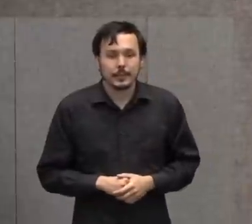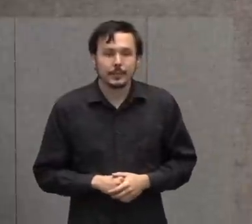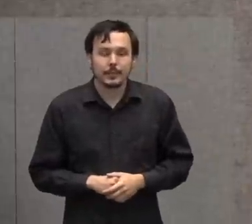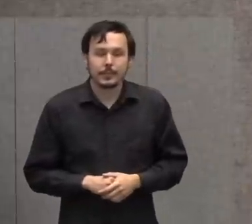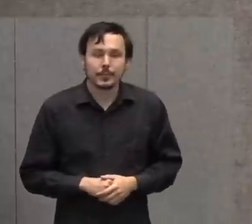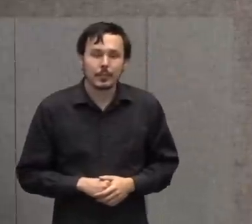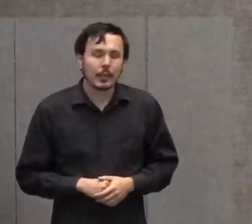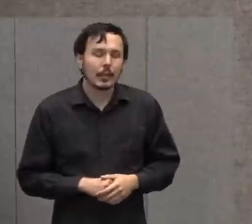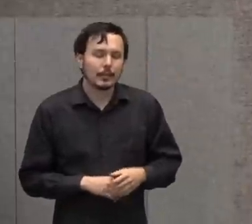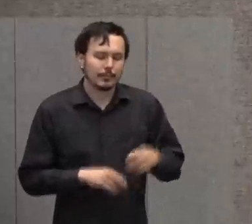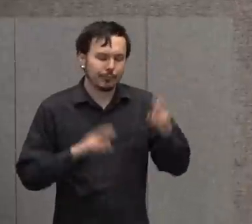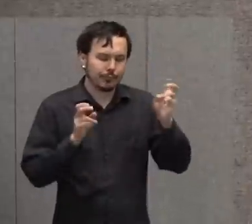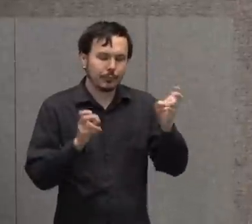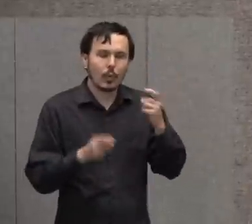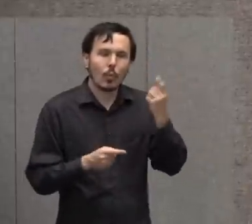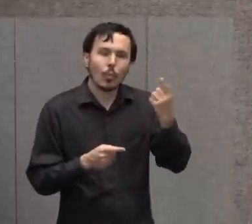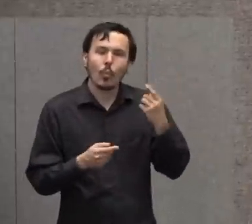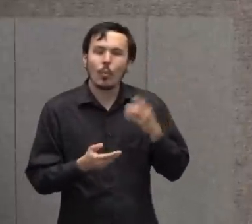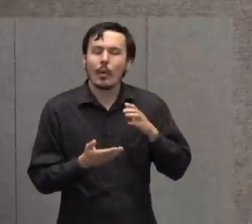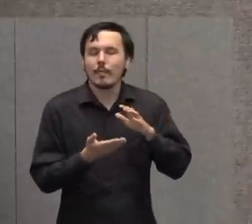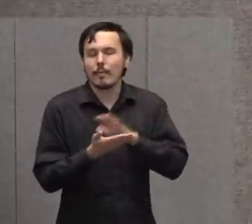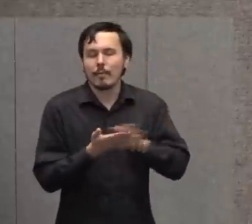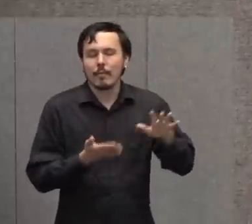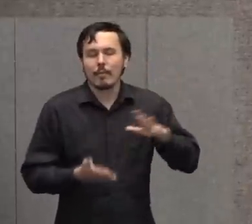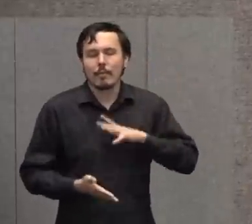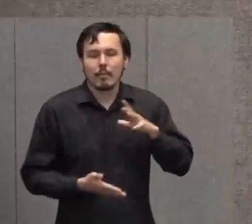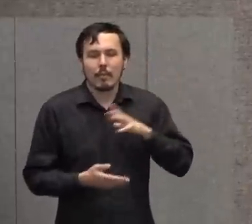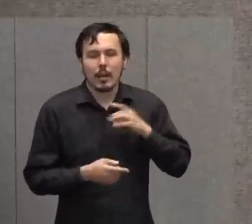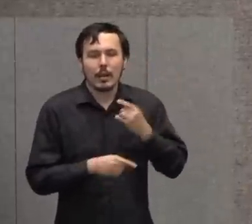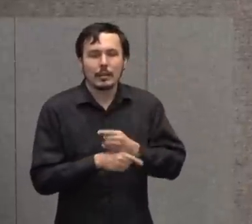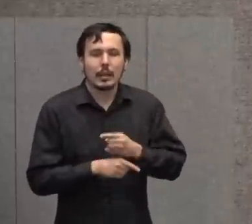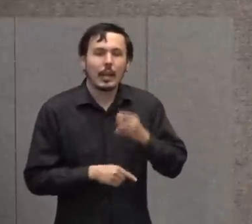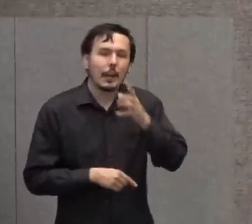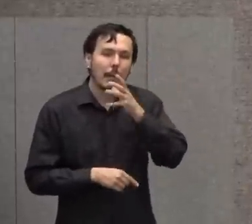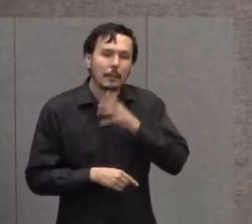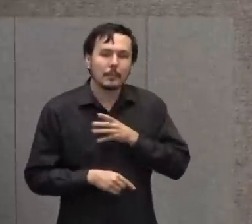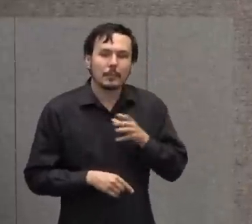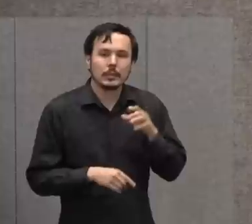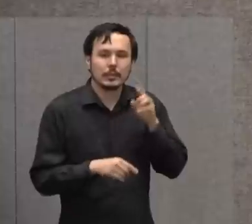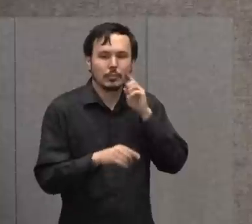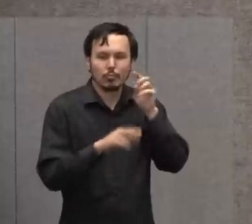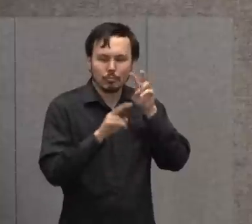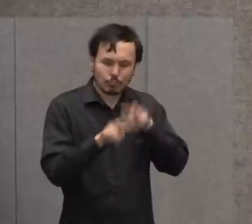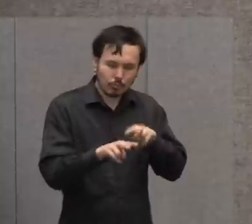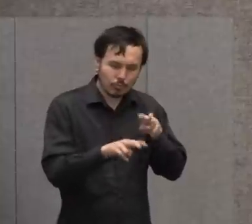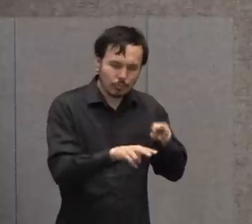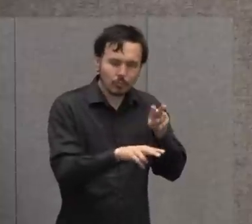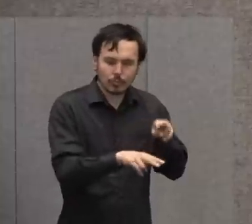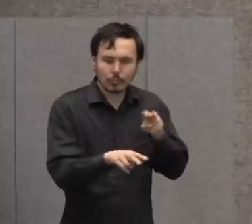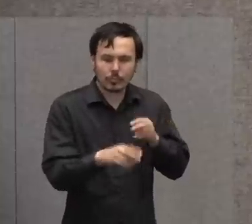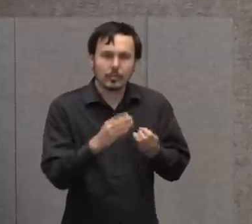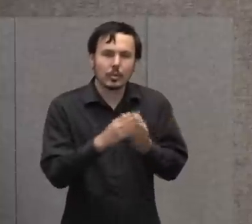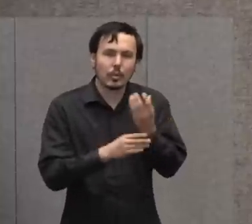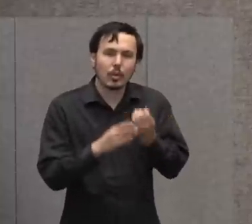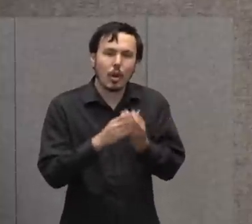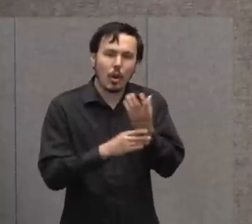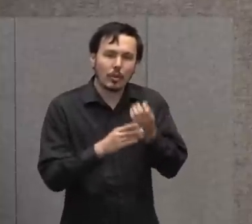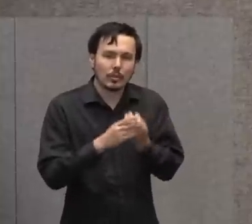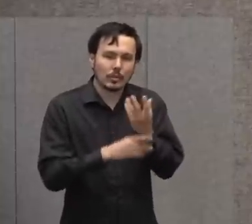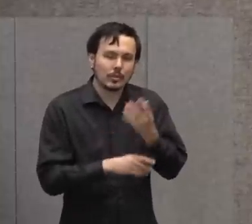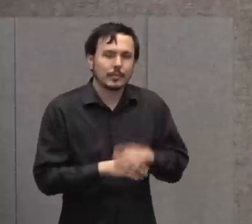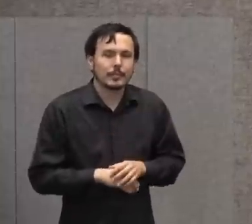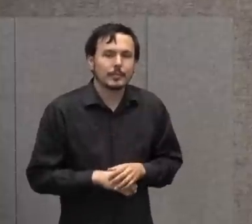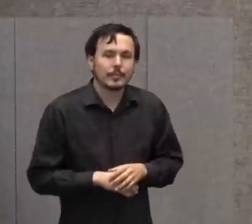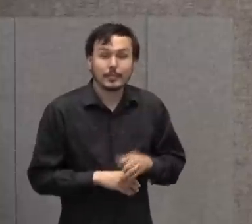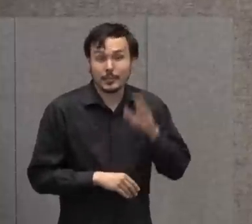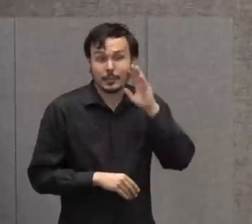One fine day, Mrs. Comfort was busy tending lettuce patch in her garden, the lettuce patch in her garden.